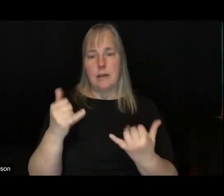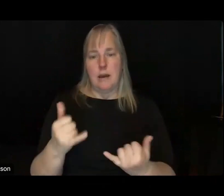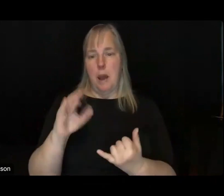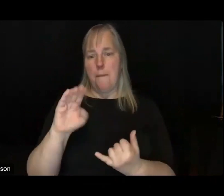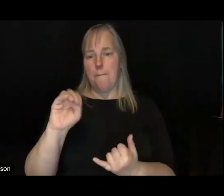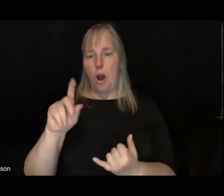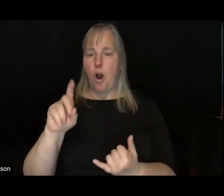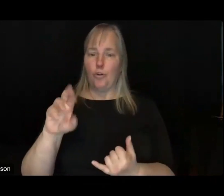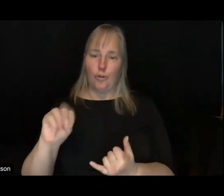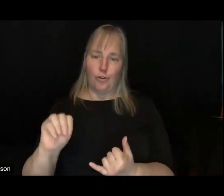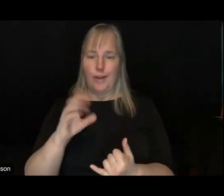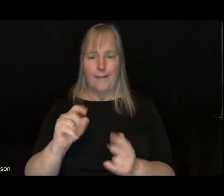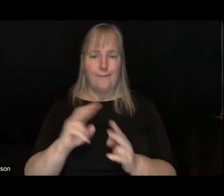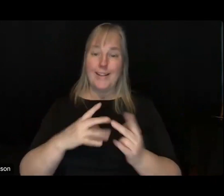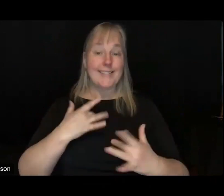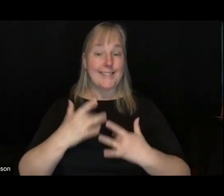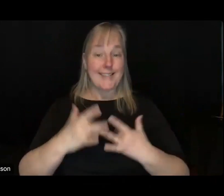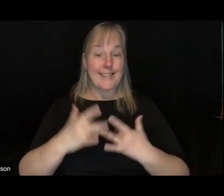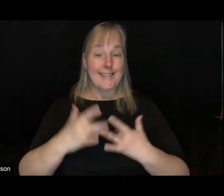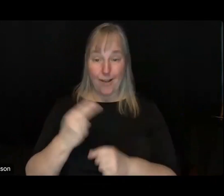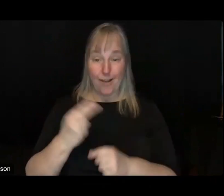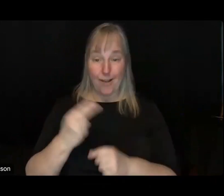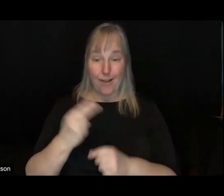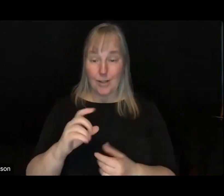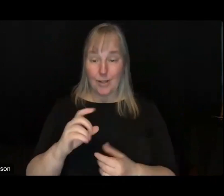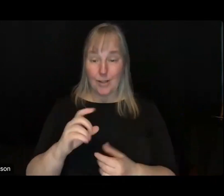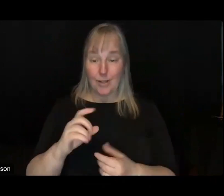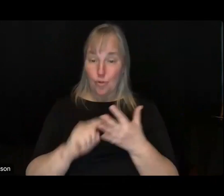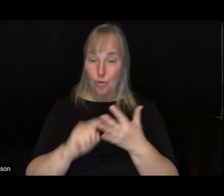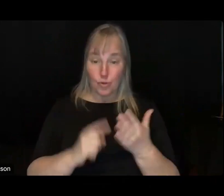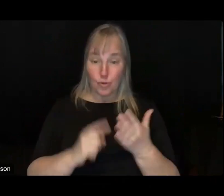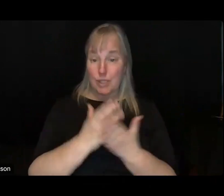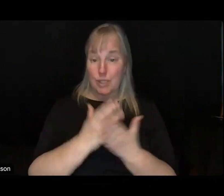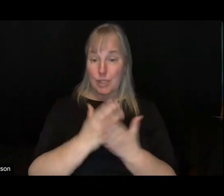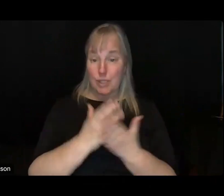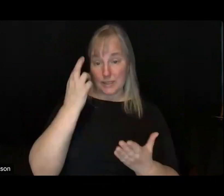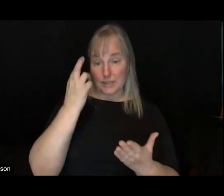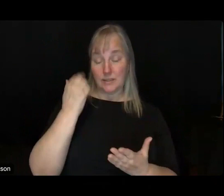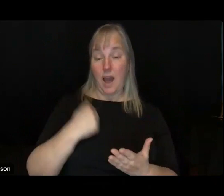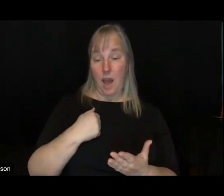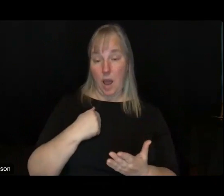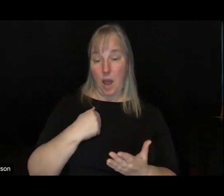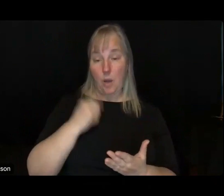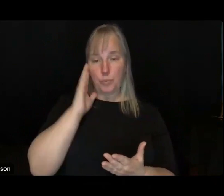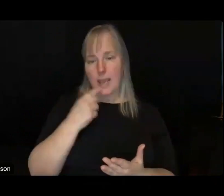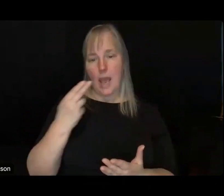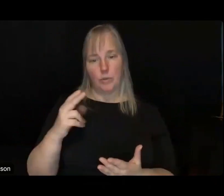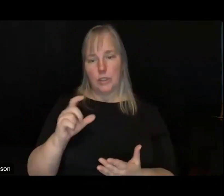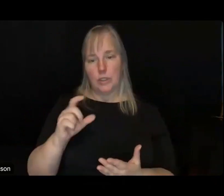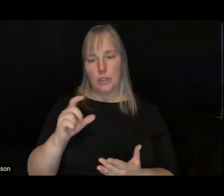really exciting in Howard County. So those are some of the reasons I'd say Howard County is a wonderful place to do